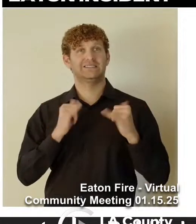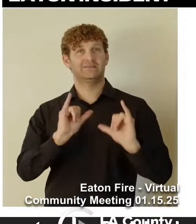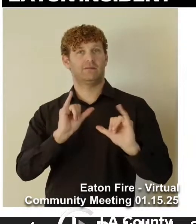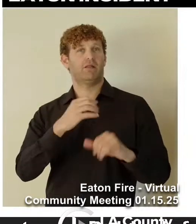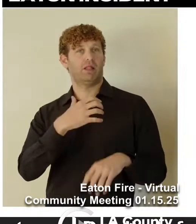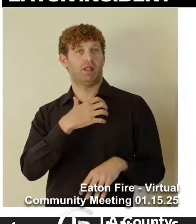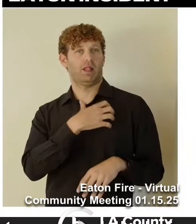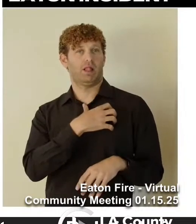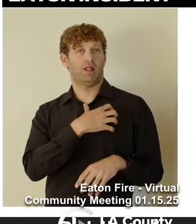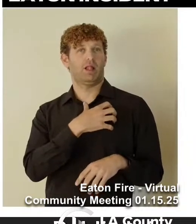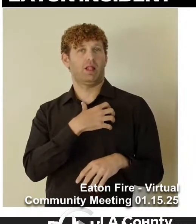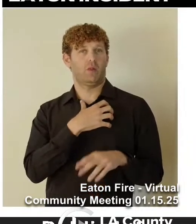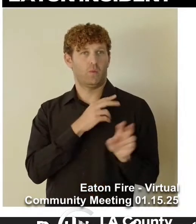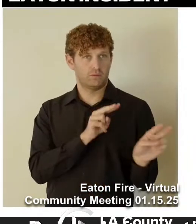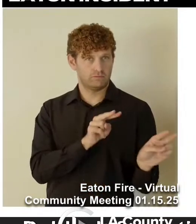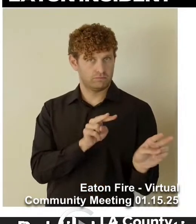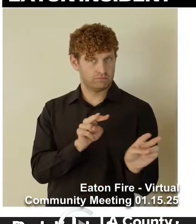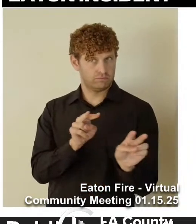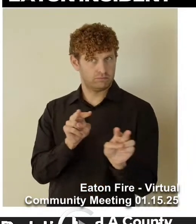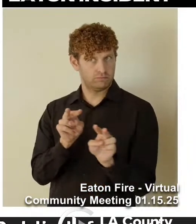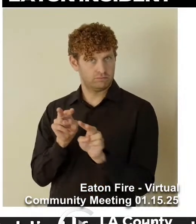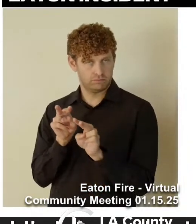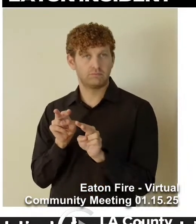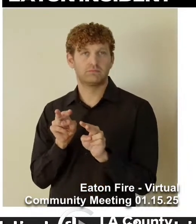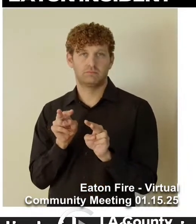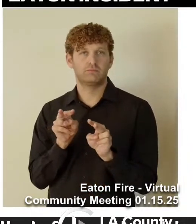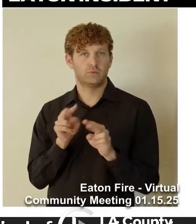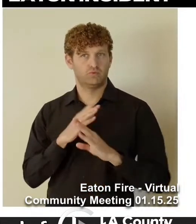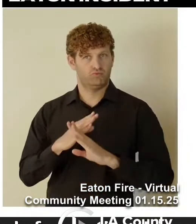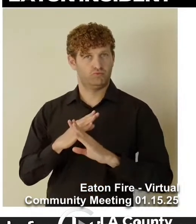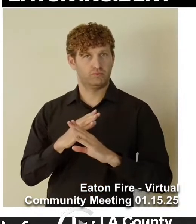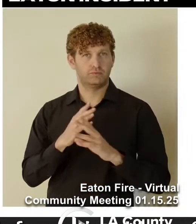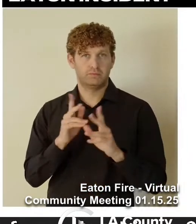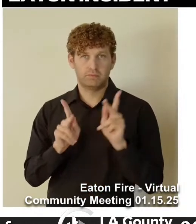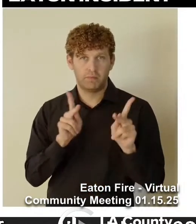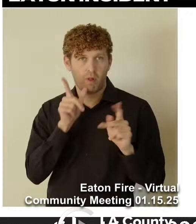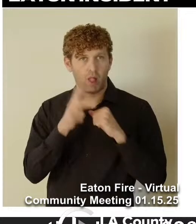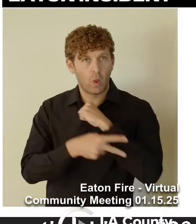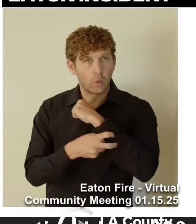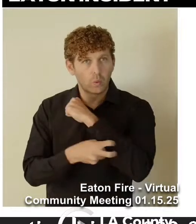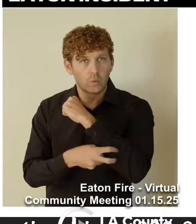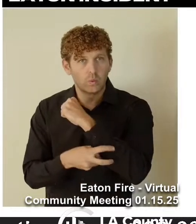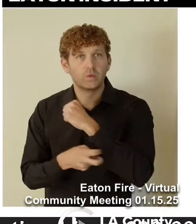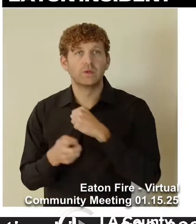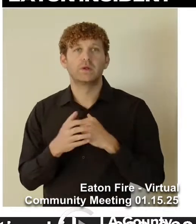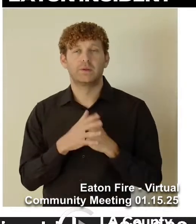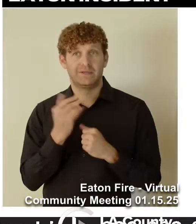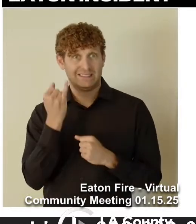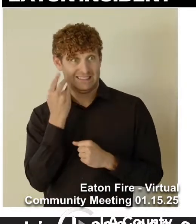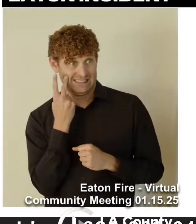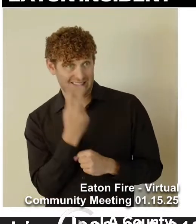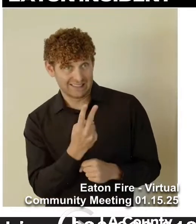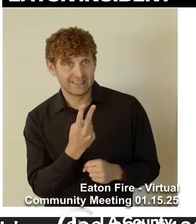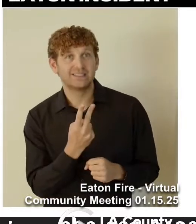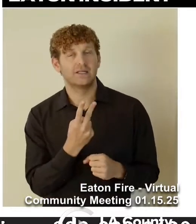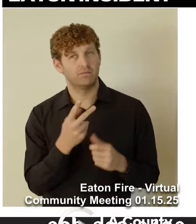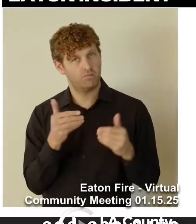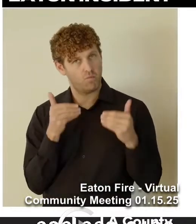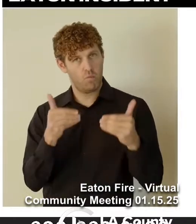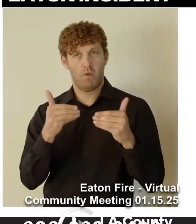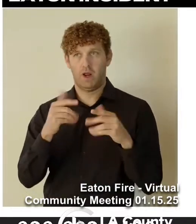suppression, and we urge people, if they see suspicious things have happened to their property, to call us, and we will come out to